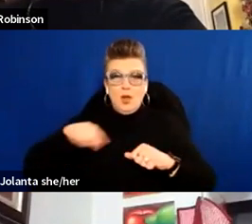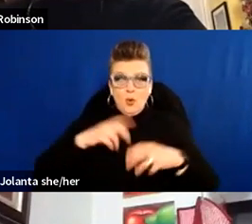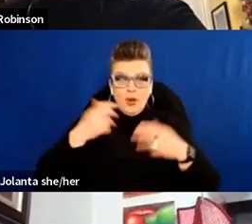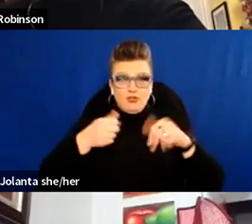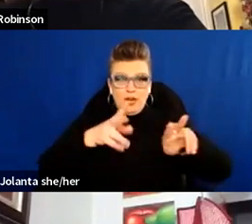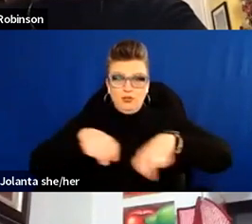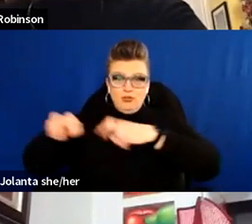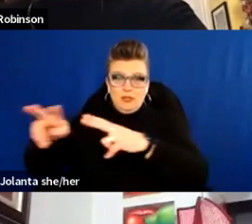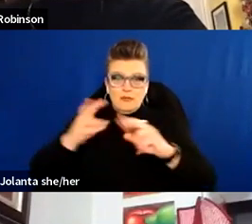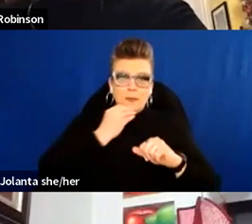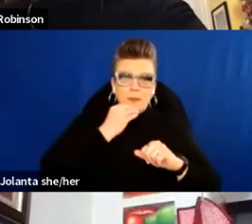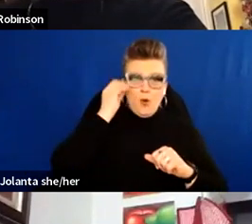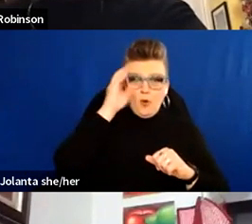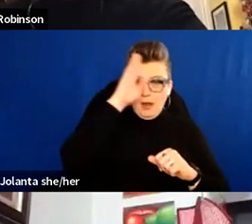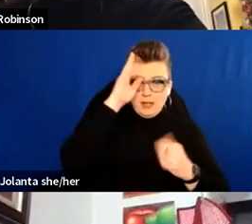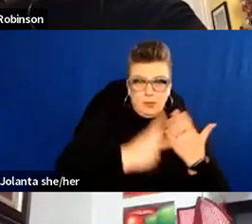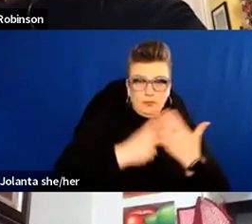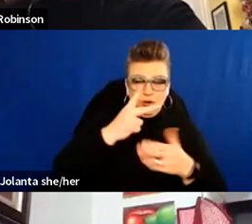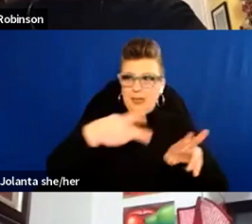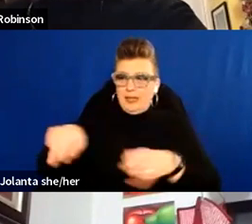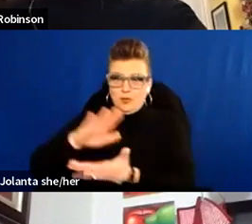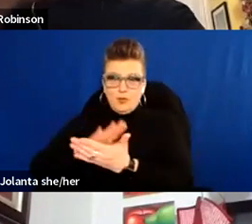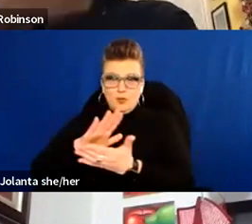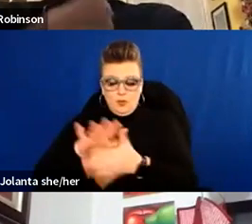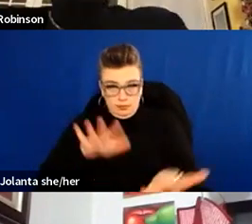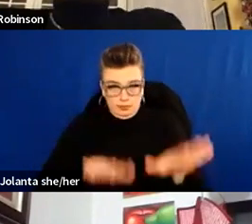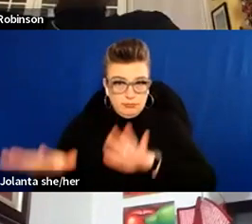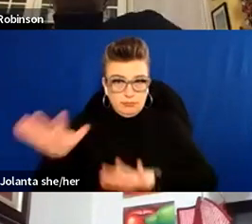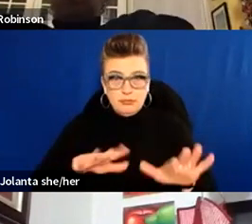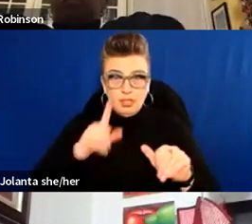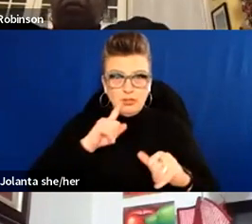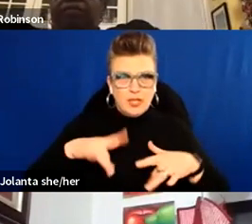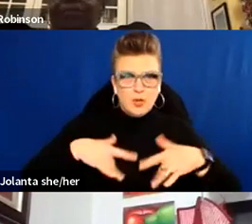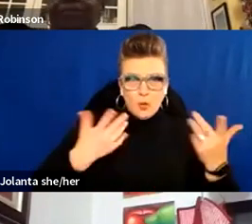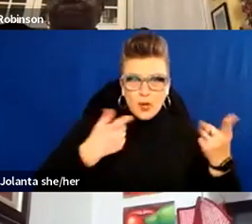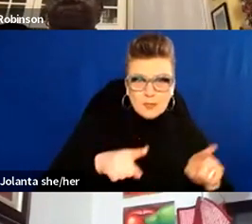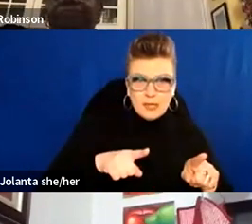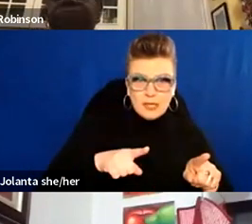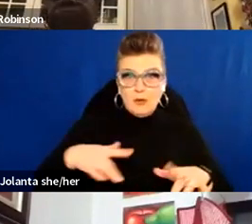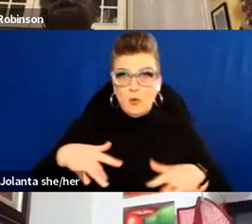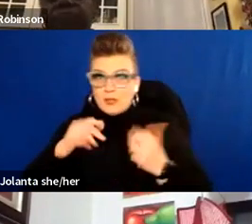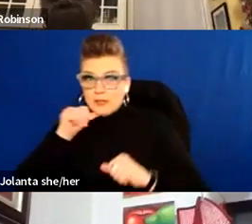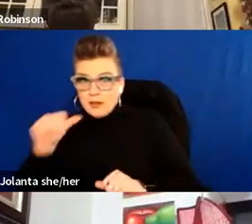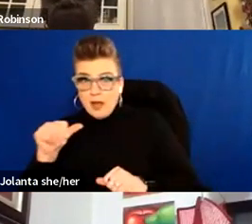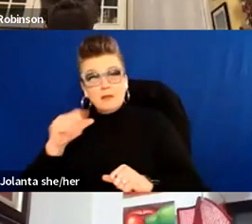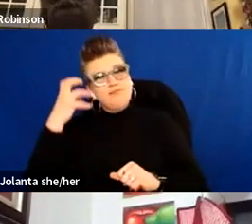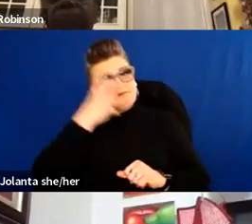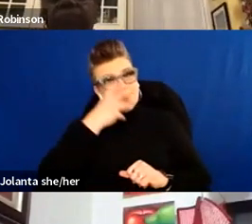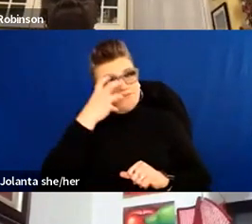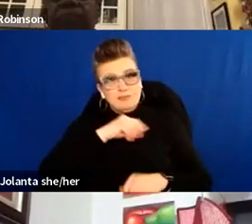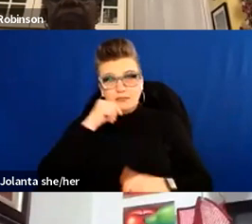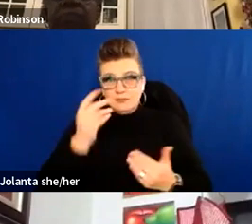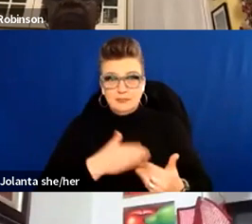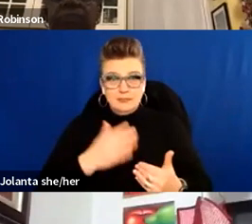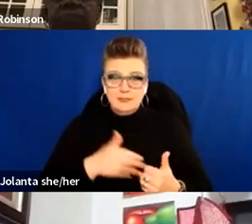school and it is really getting a handle on what is being done and what isn't a real challenge and i appreciate and and